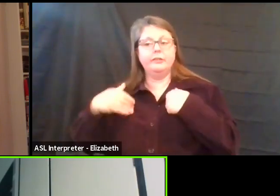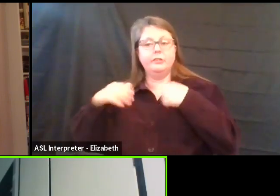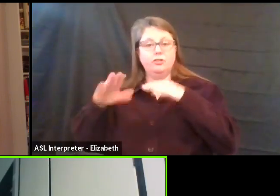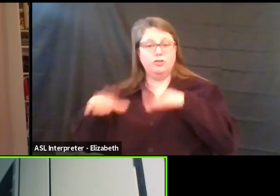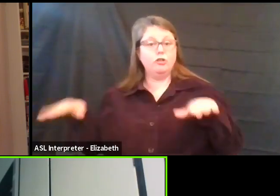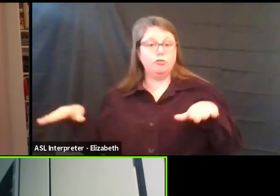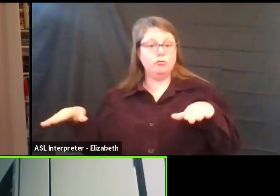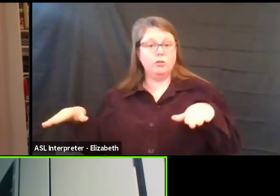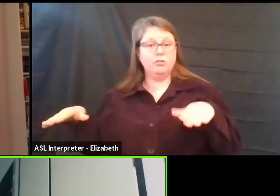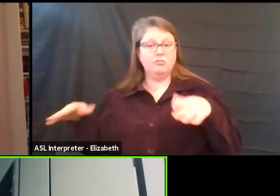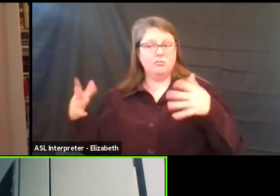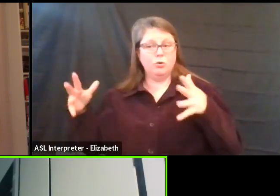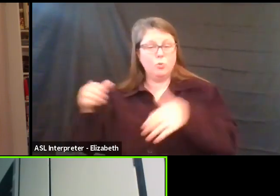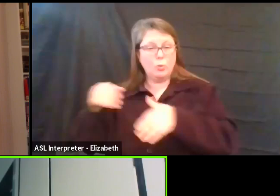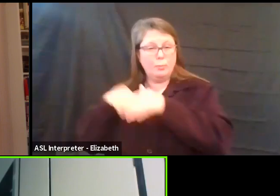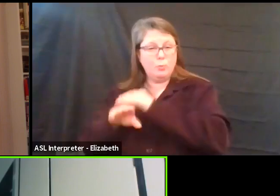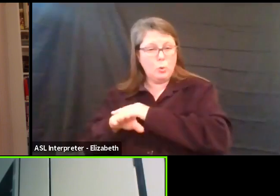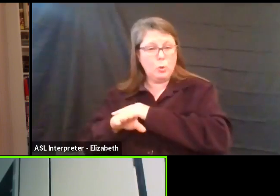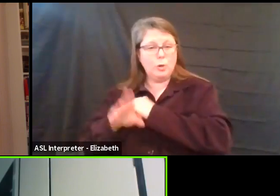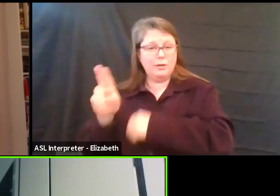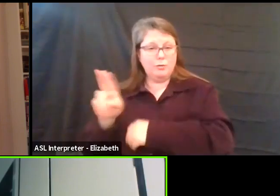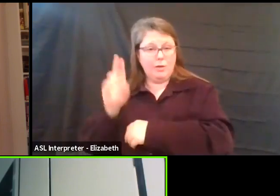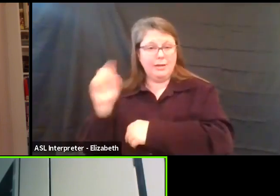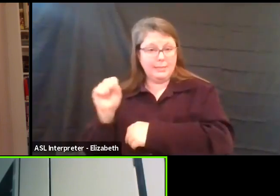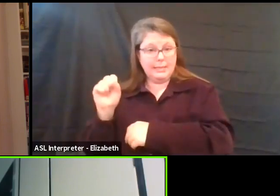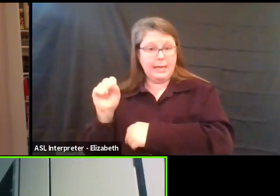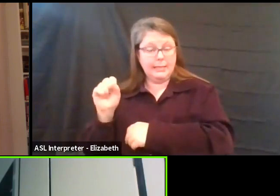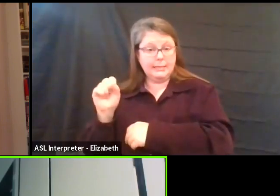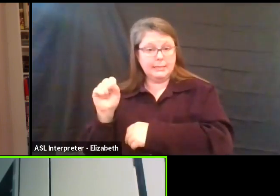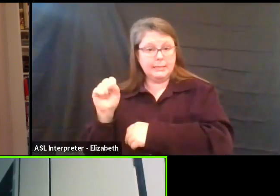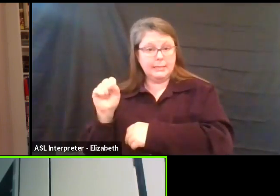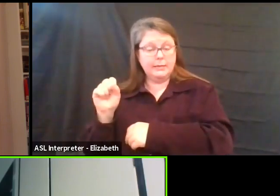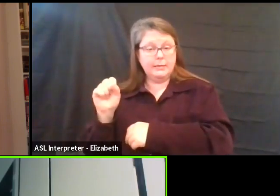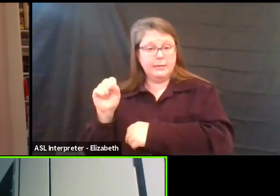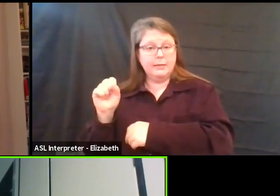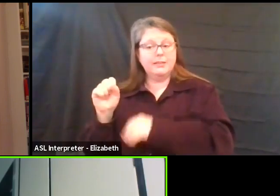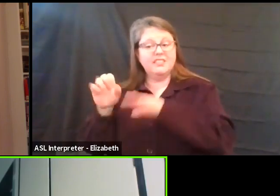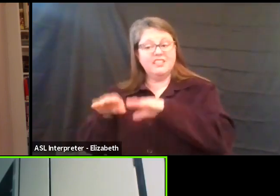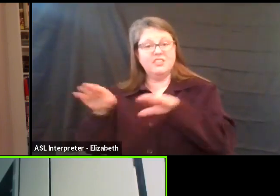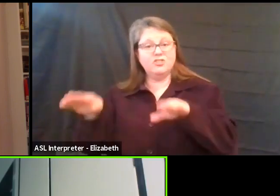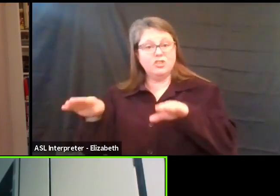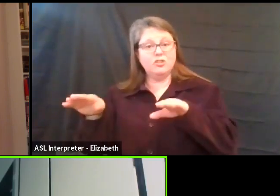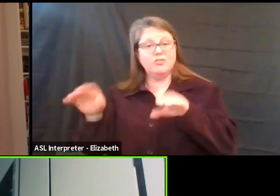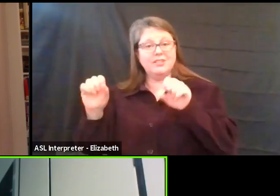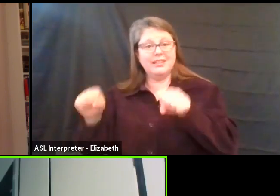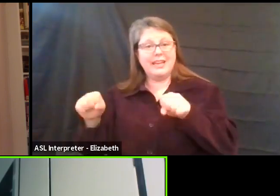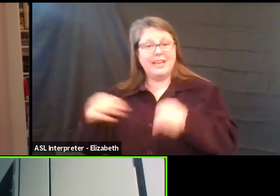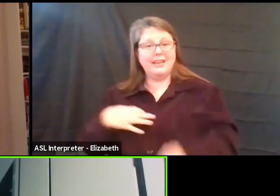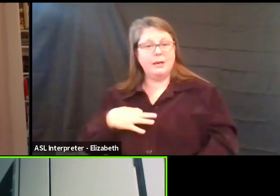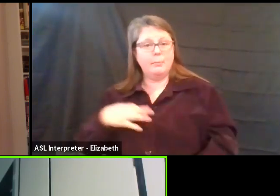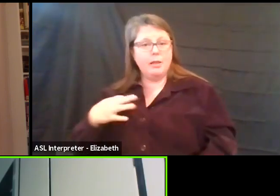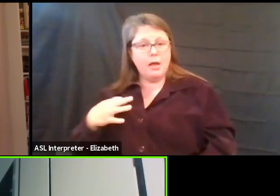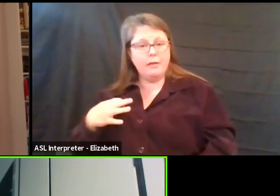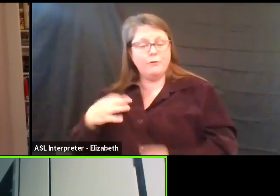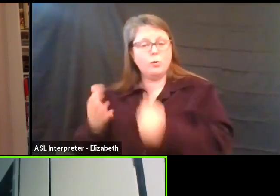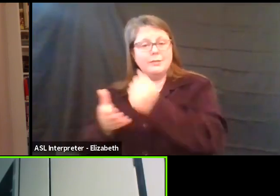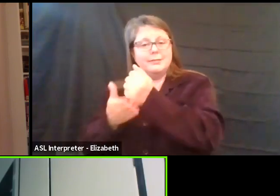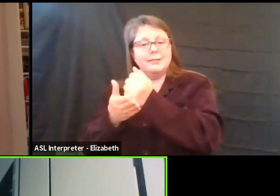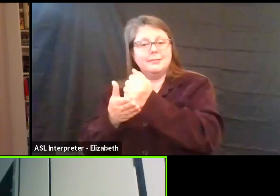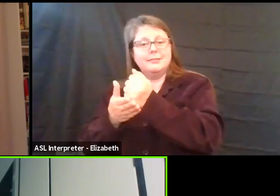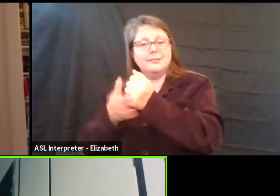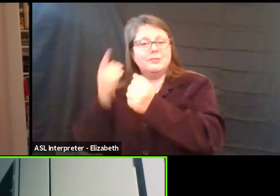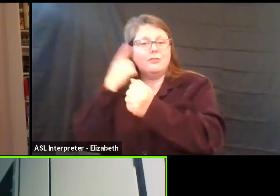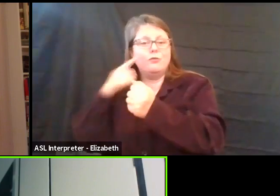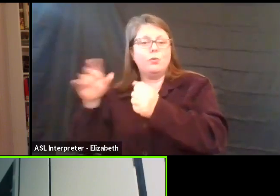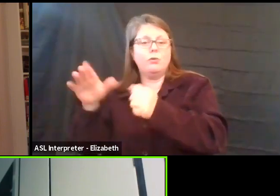the children can apply for assistance for the family or on behalf of the family. There